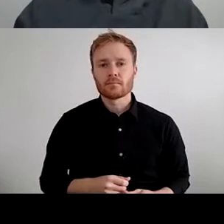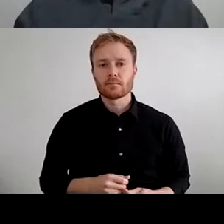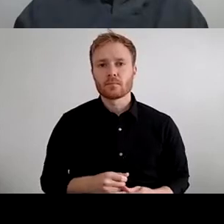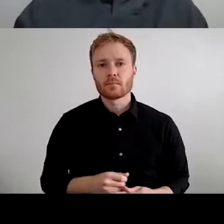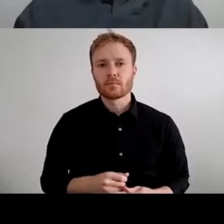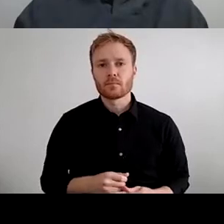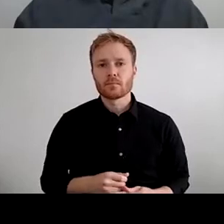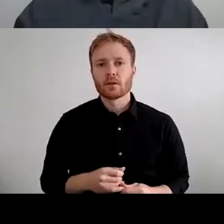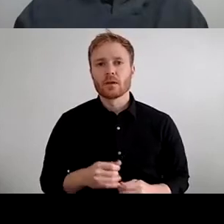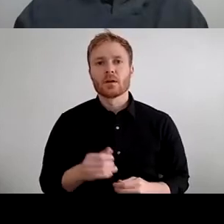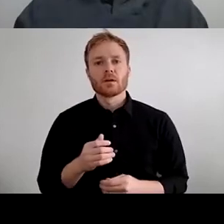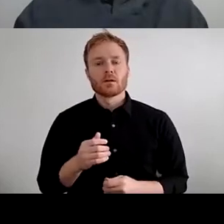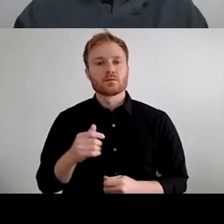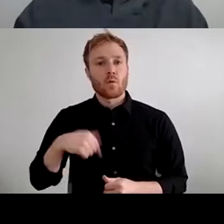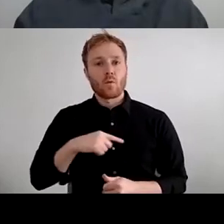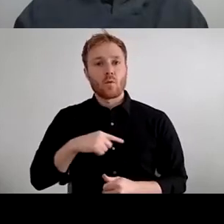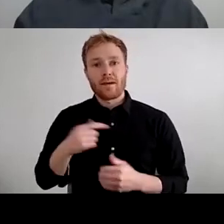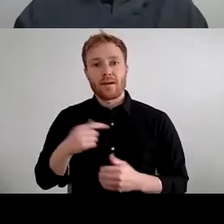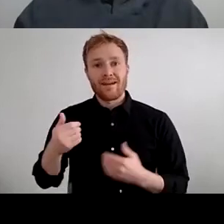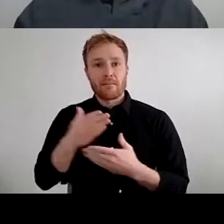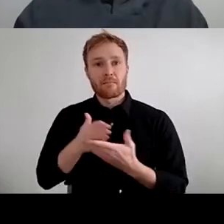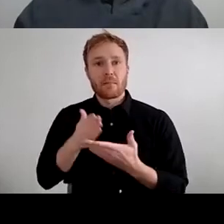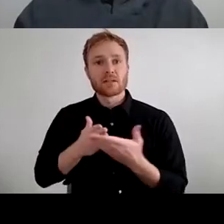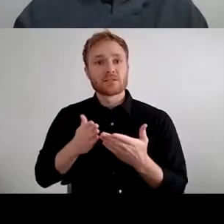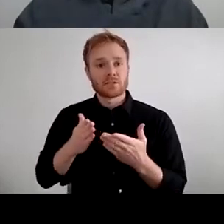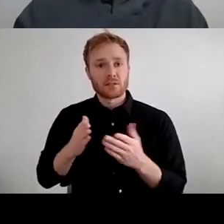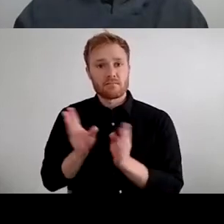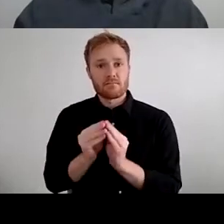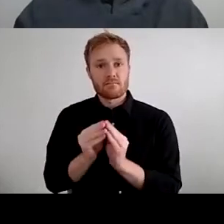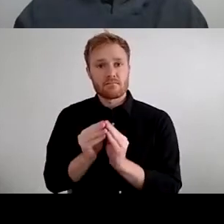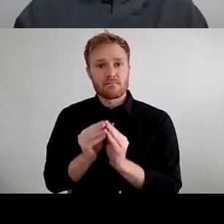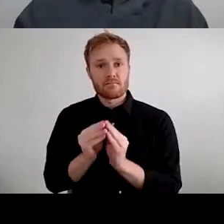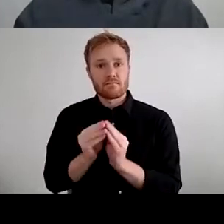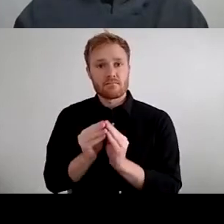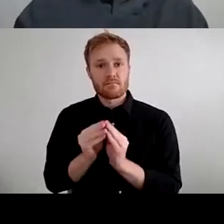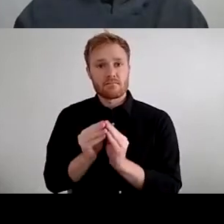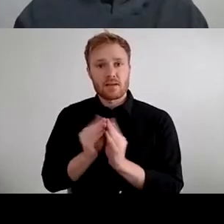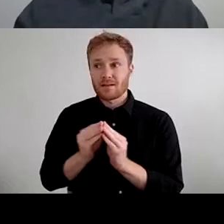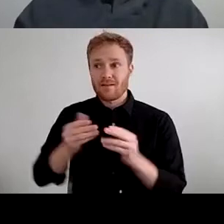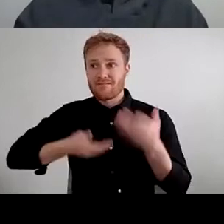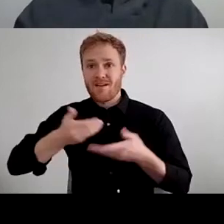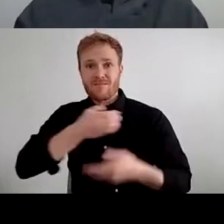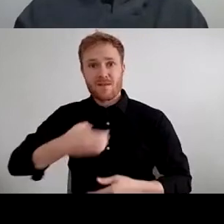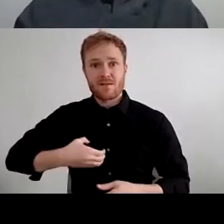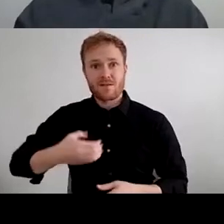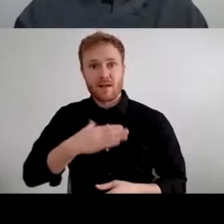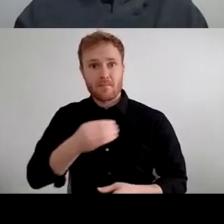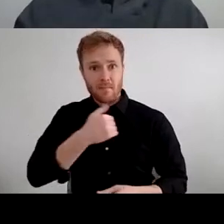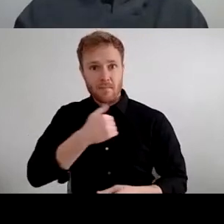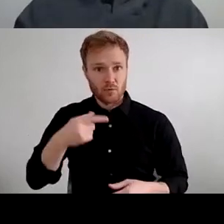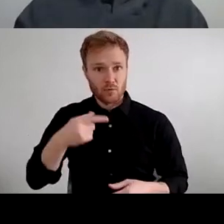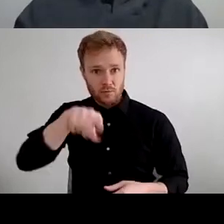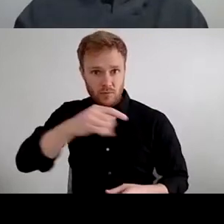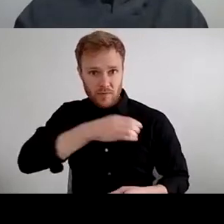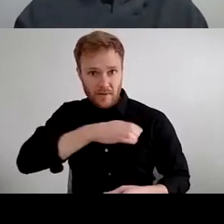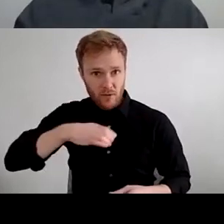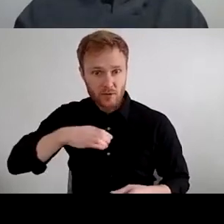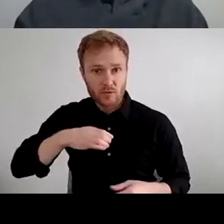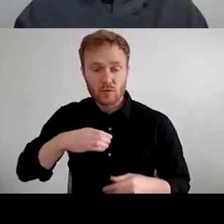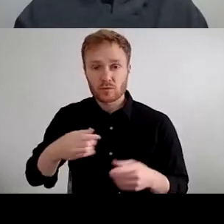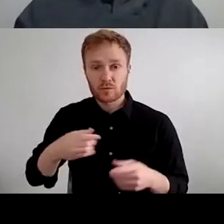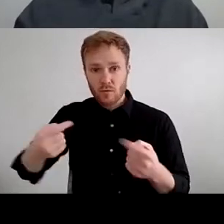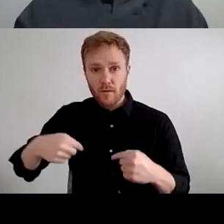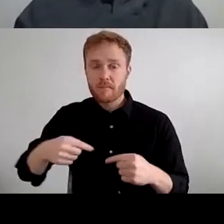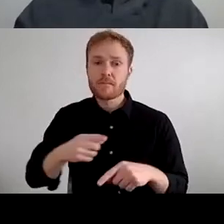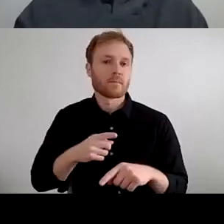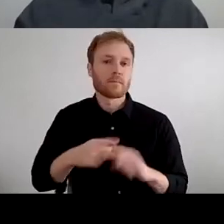the members of this council and the mayor to attend so that we can have a heart-to-heart about the budget, but none of you all came. Now our